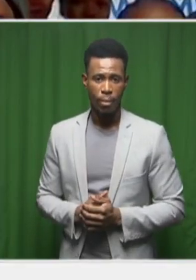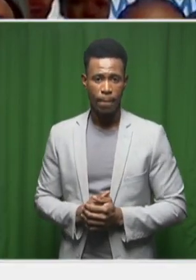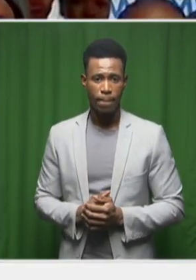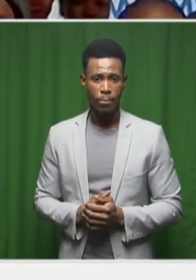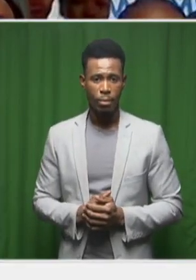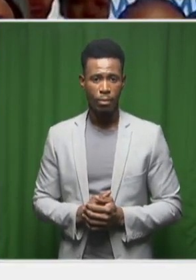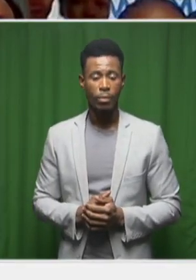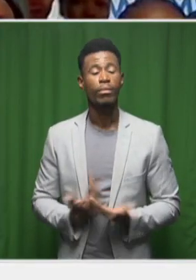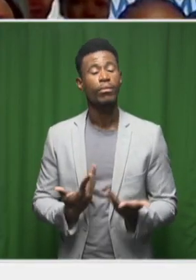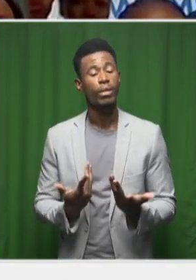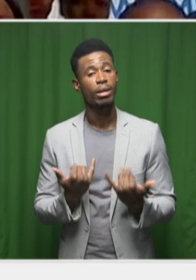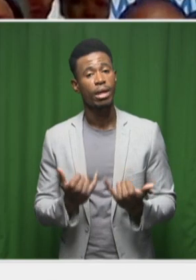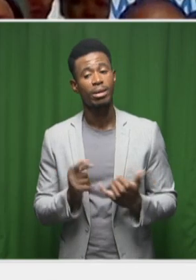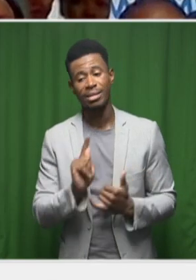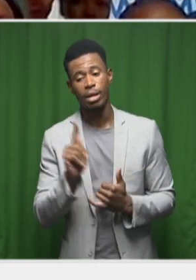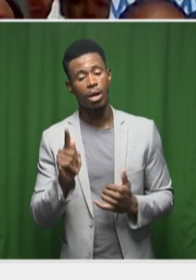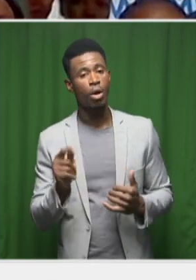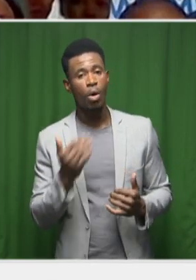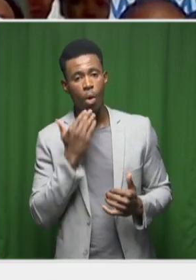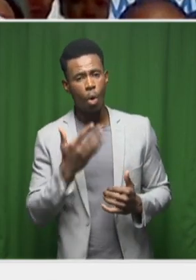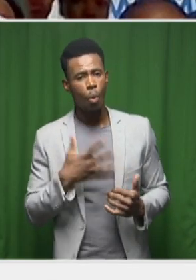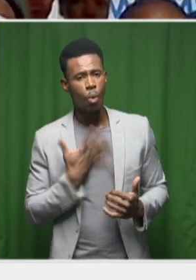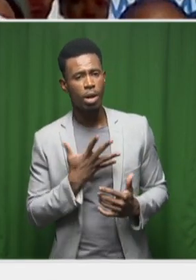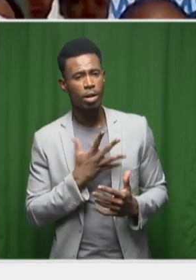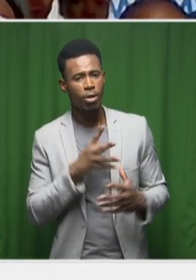get involved get in touch?